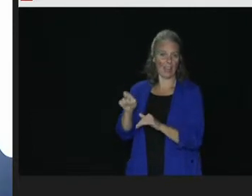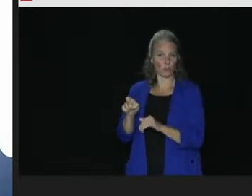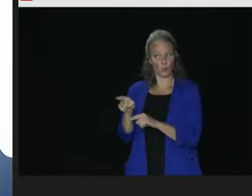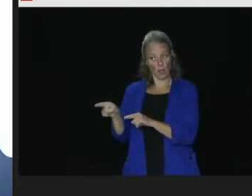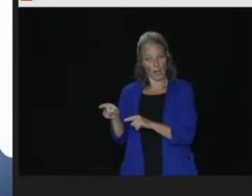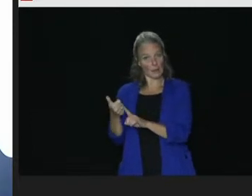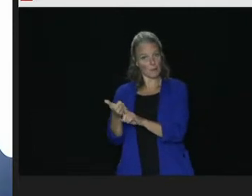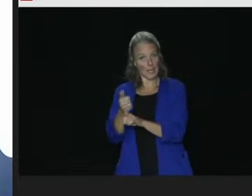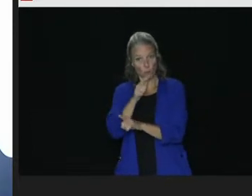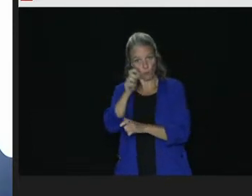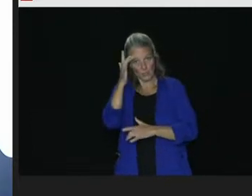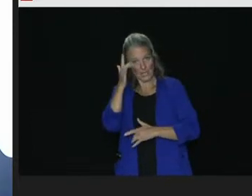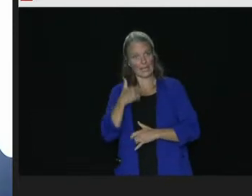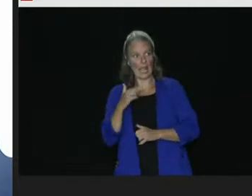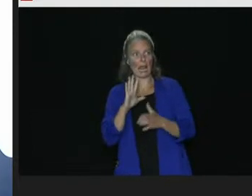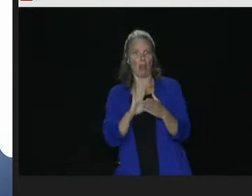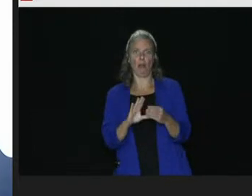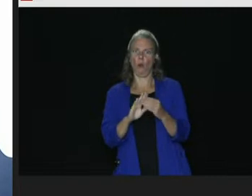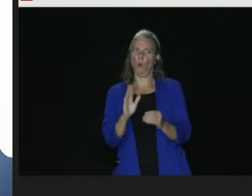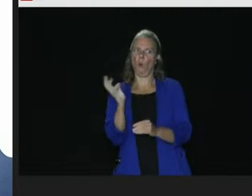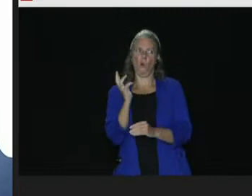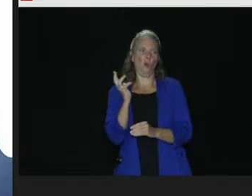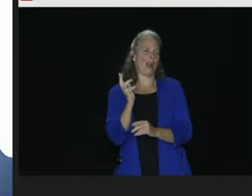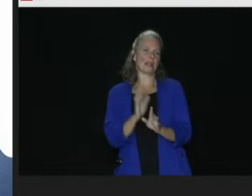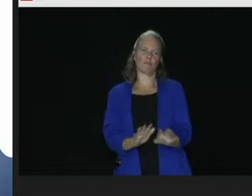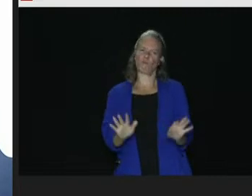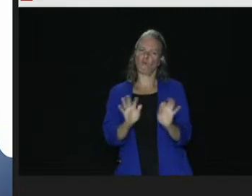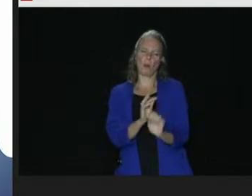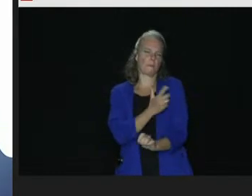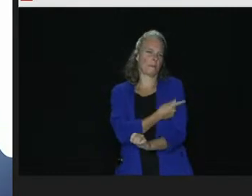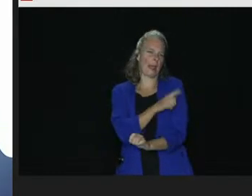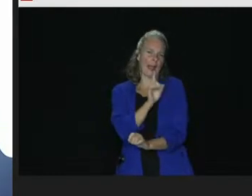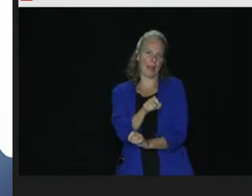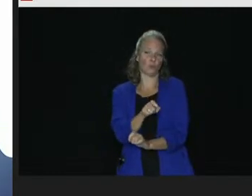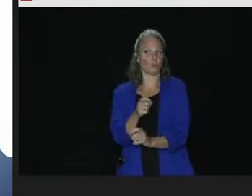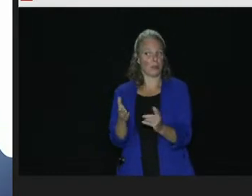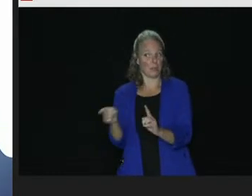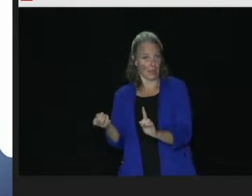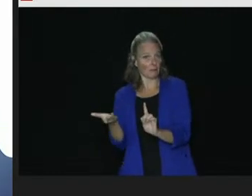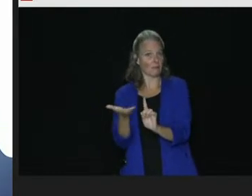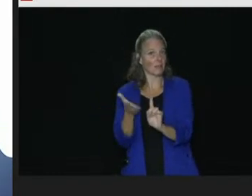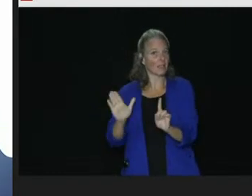have been thinking like them before, that it is so important to get vaccinated. Thank you.